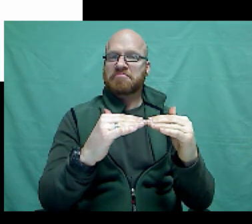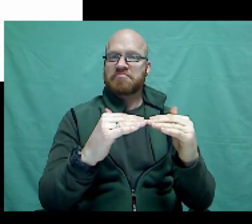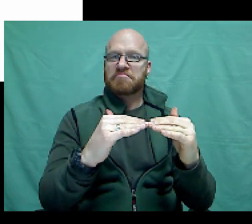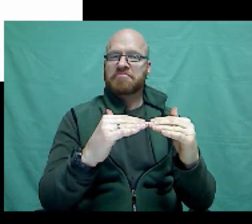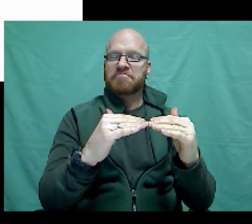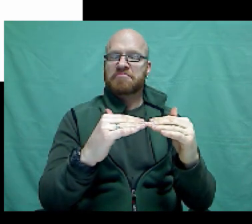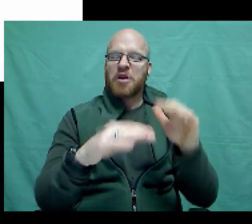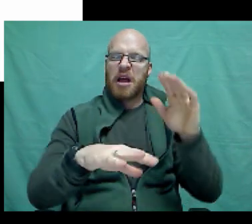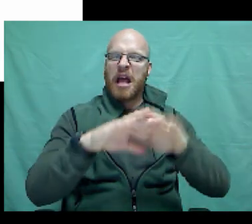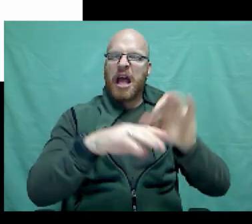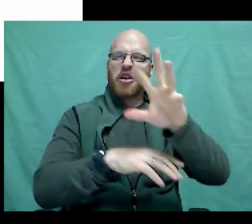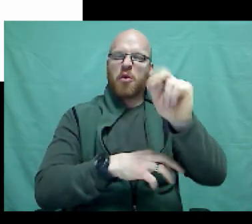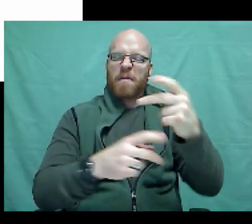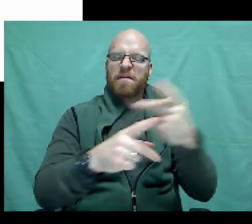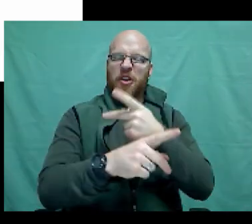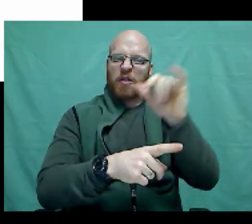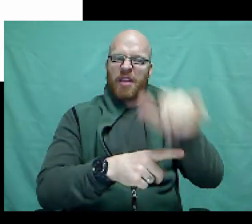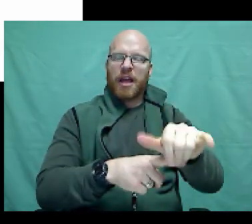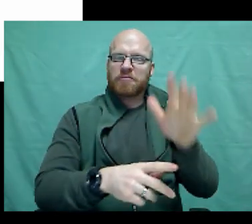Now,